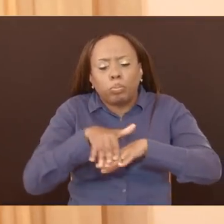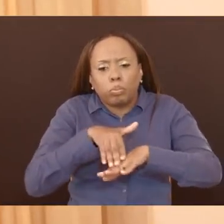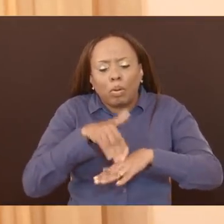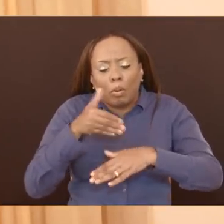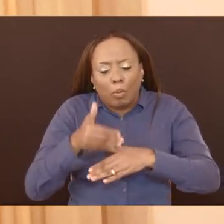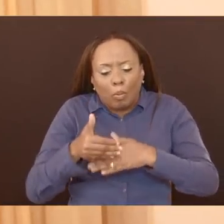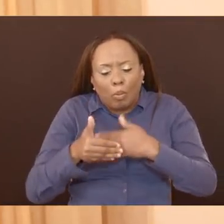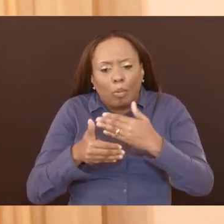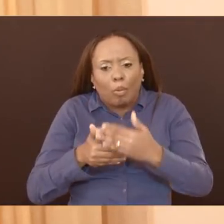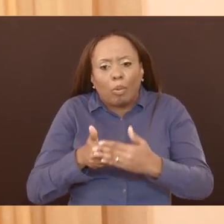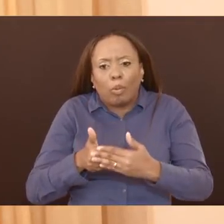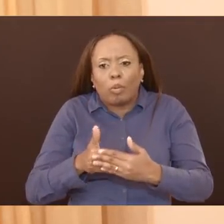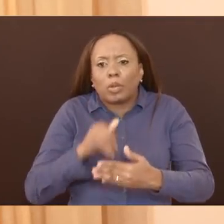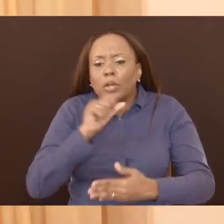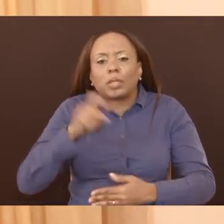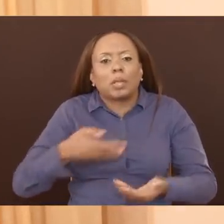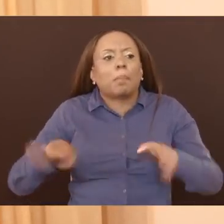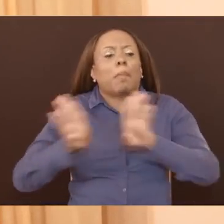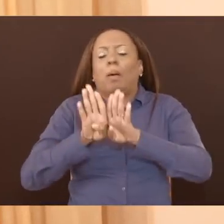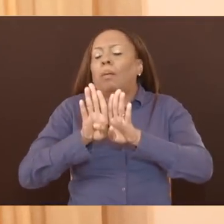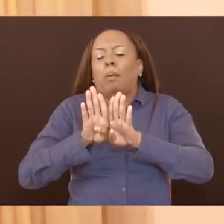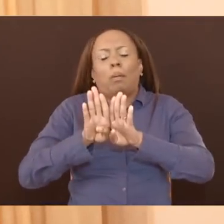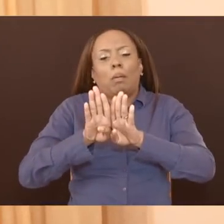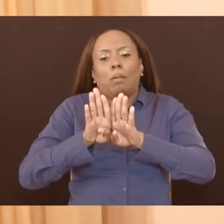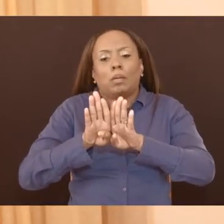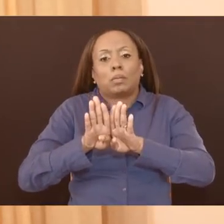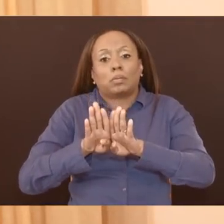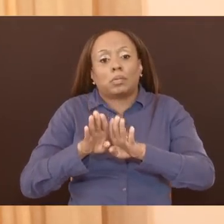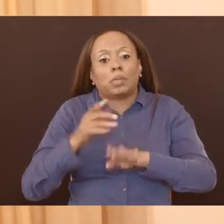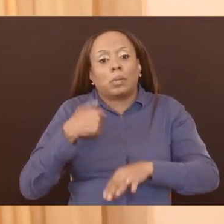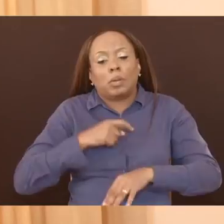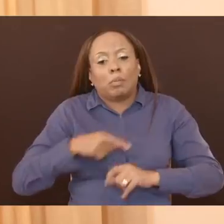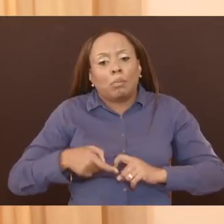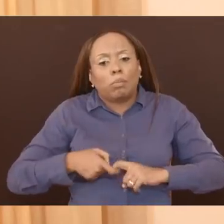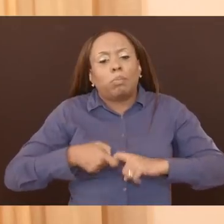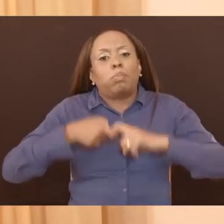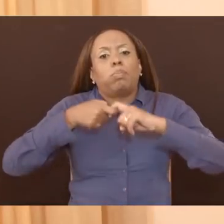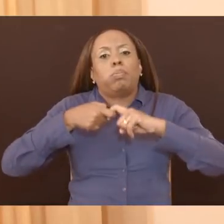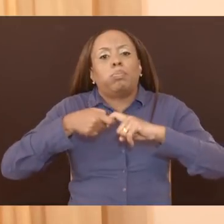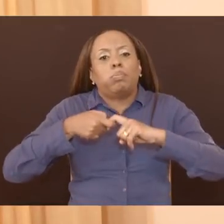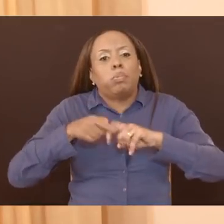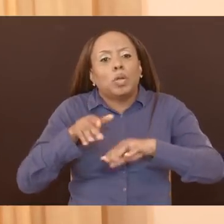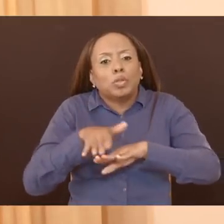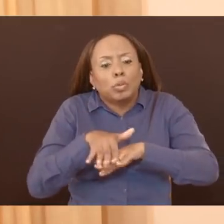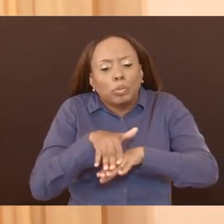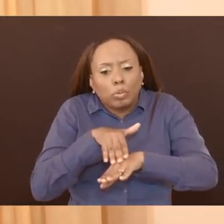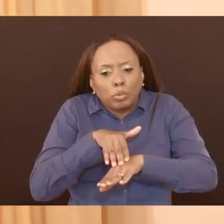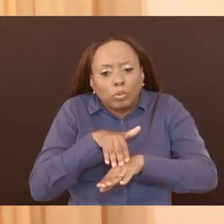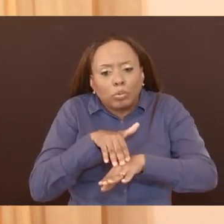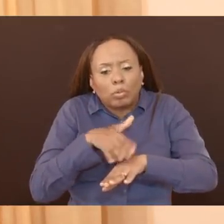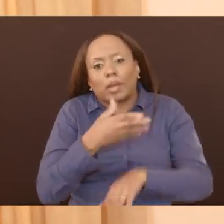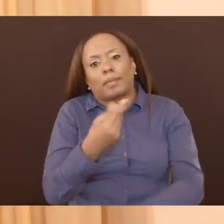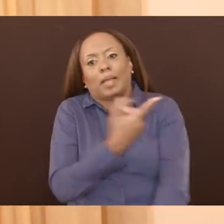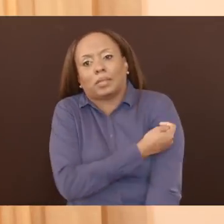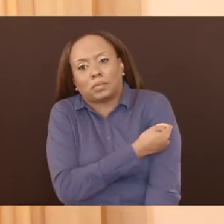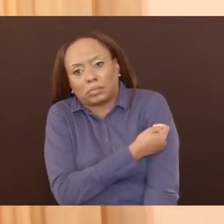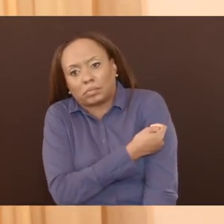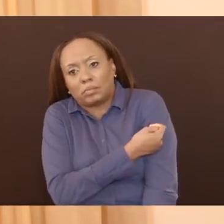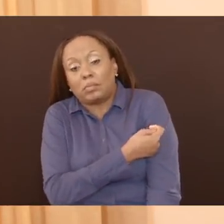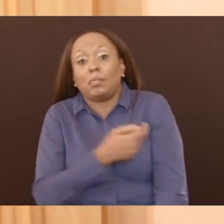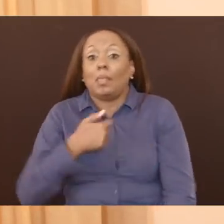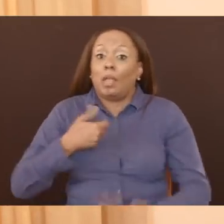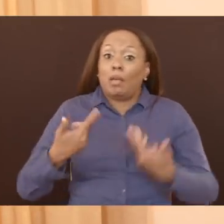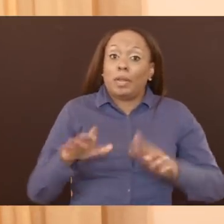can slow down and we can vaccinate. And that is absolutely, absolutely critical. I've already spoken to you about the proper mask